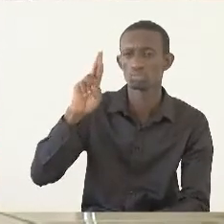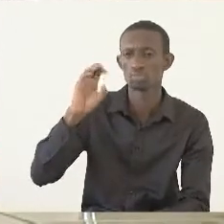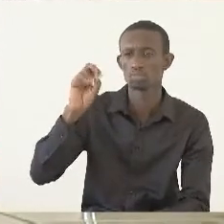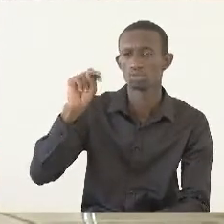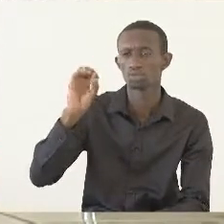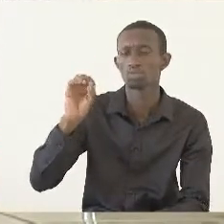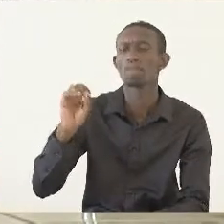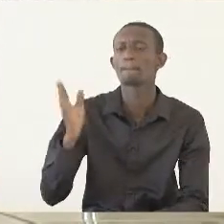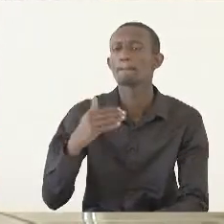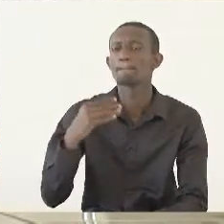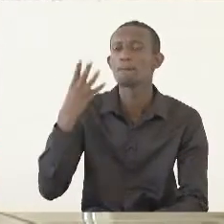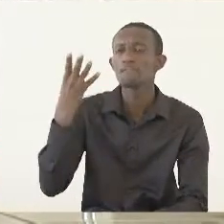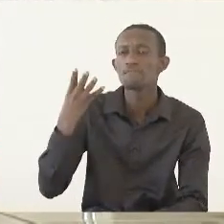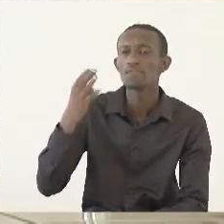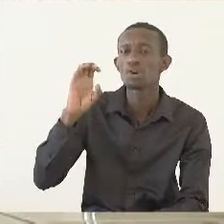4-chloro,